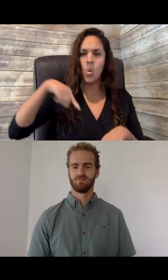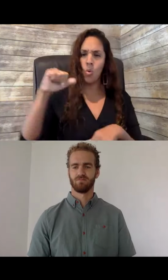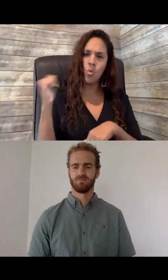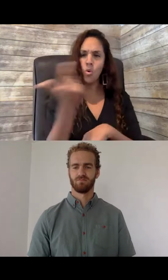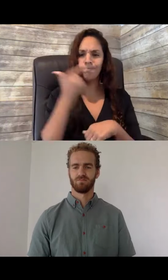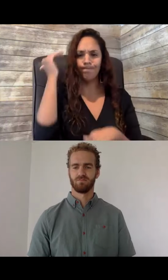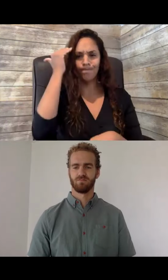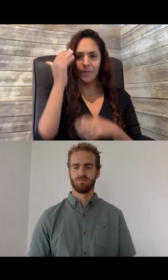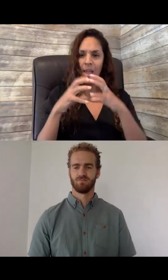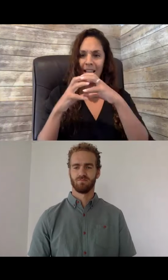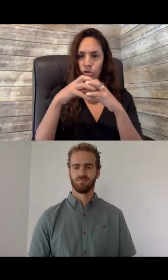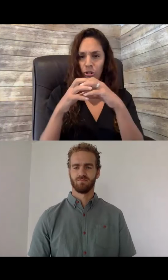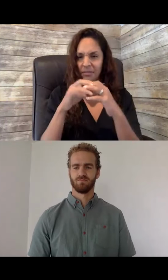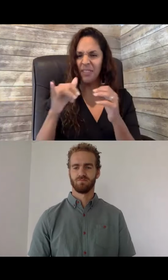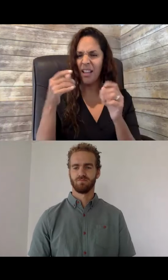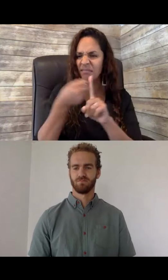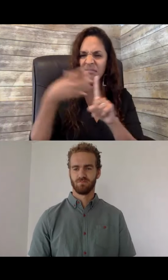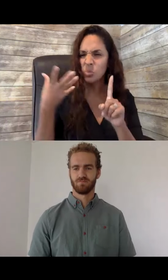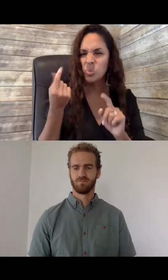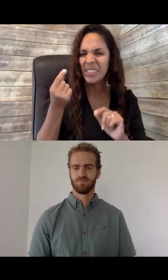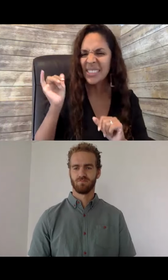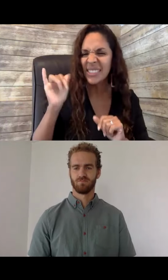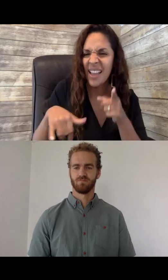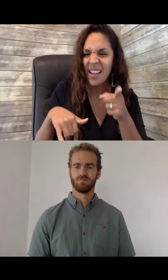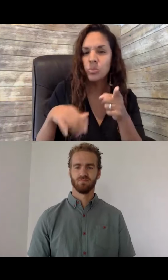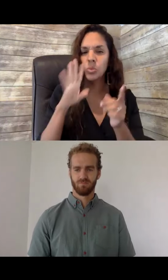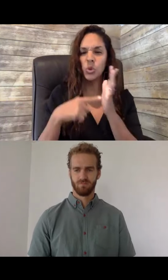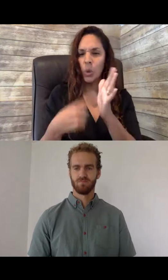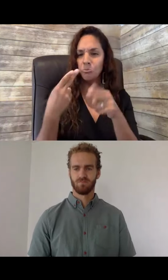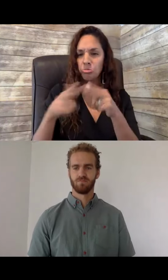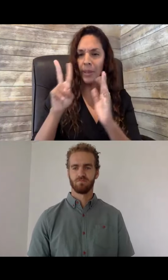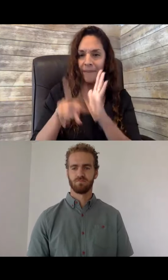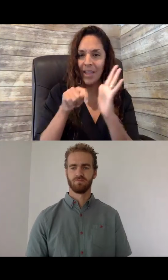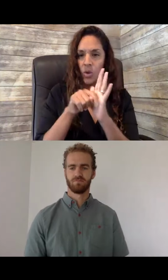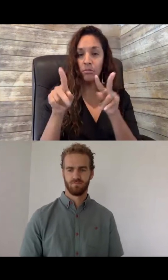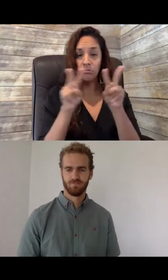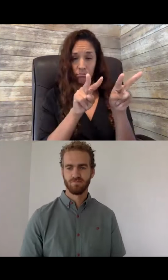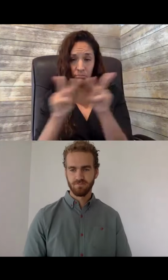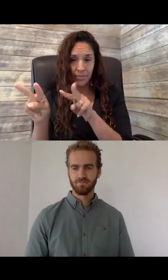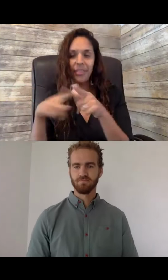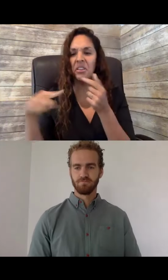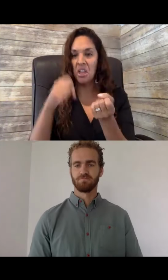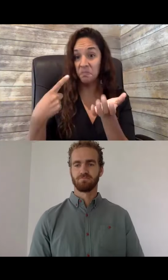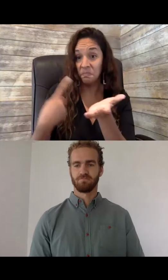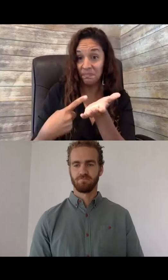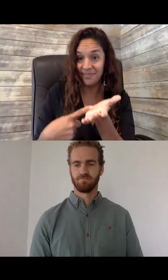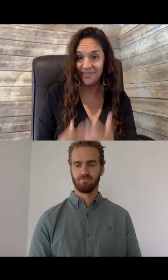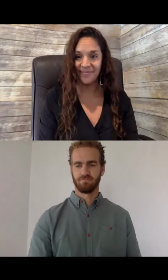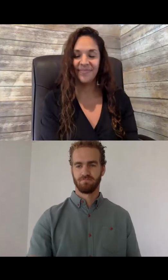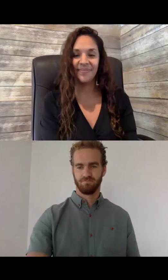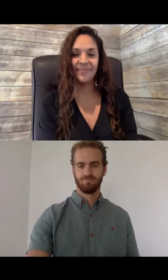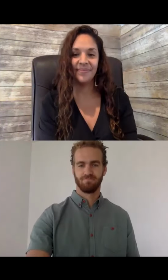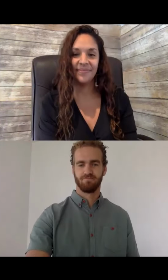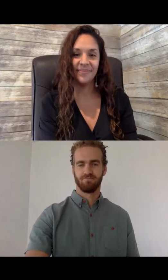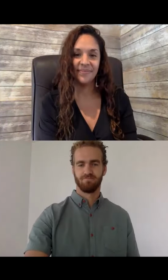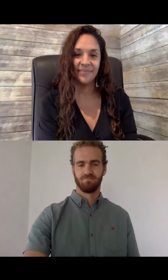Intersectionality. It's important that we all recognize intersectionality and it really expand on what it means. So we have a short video to show you, and then we